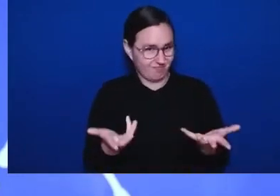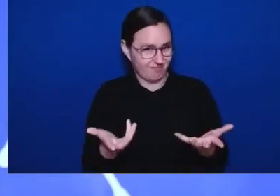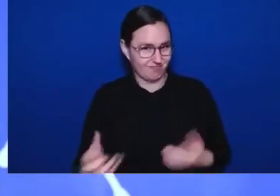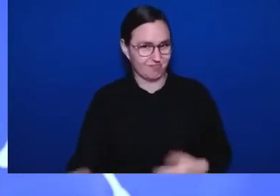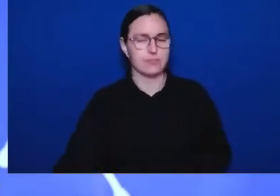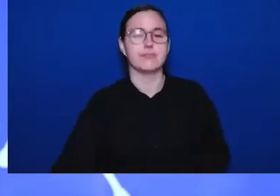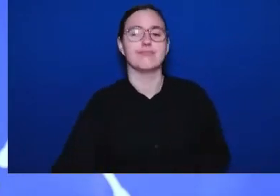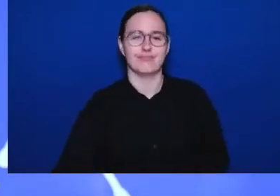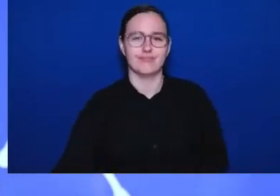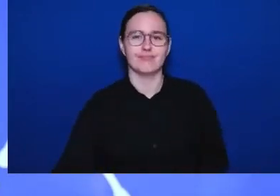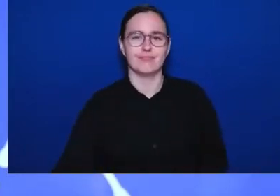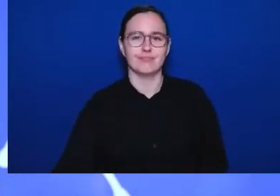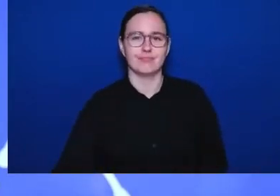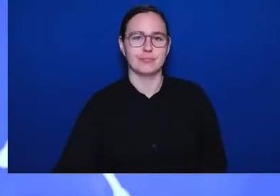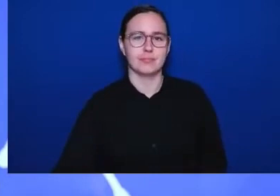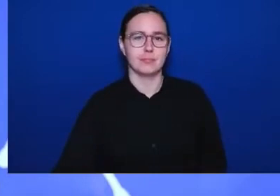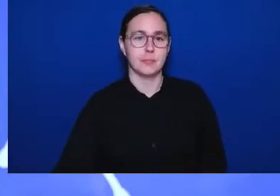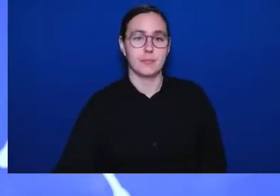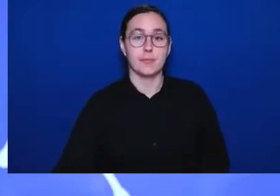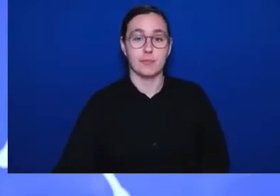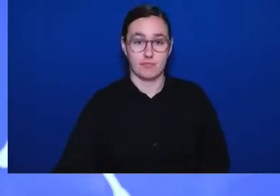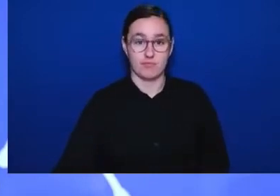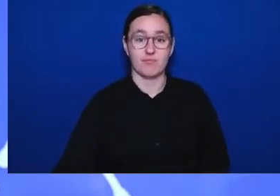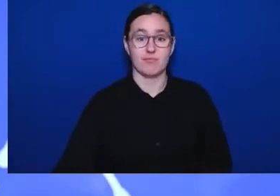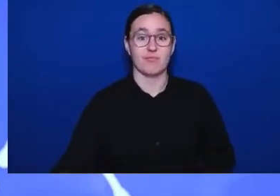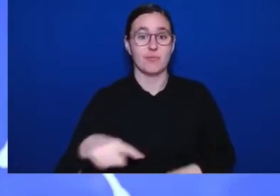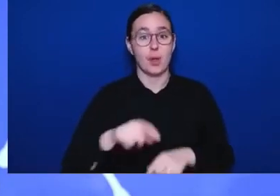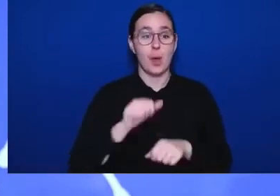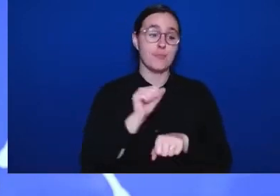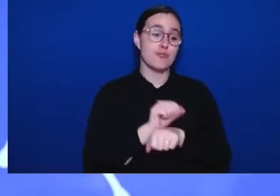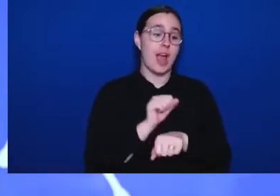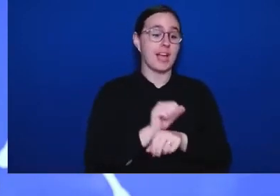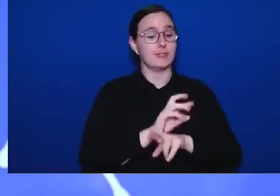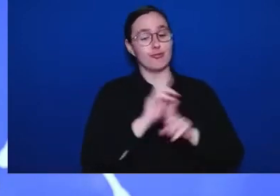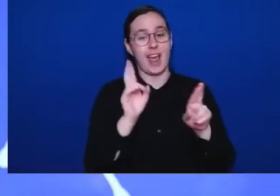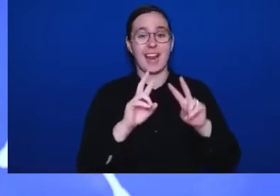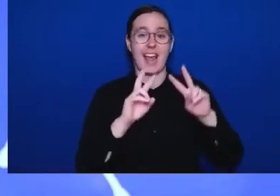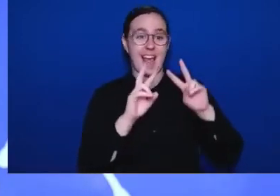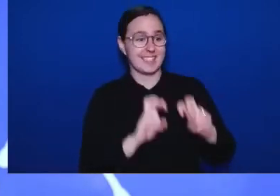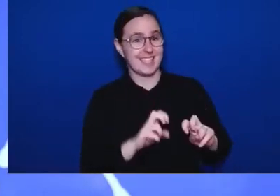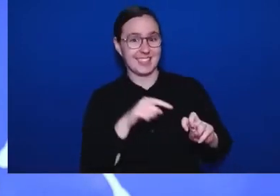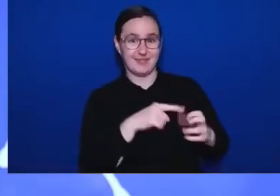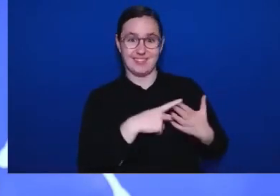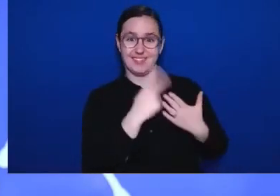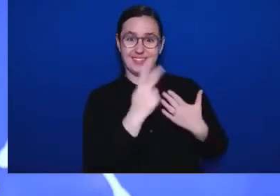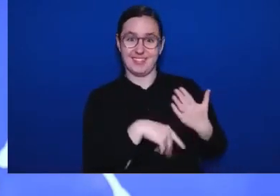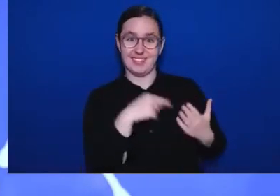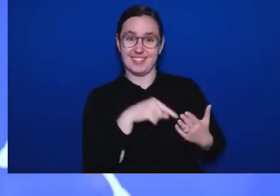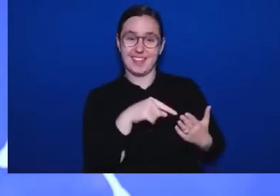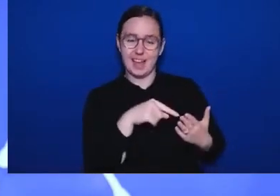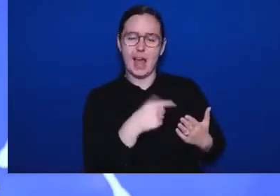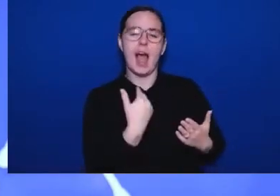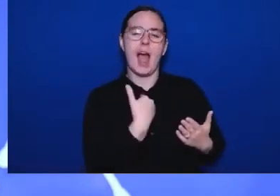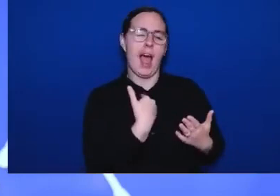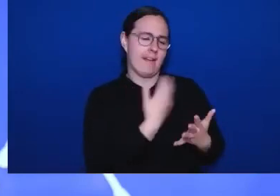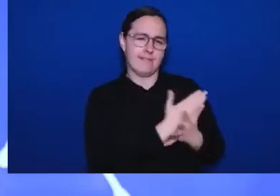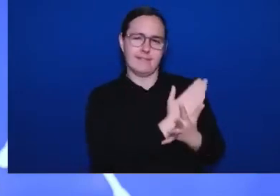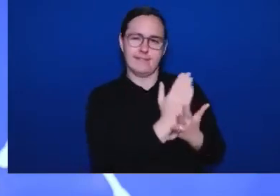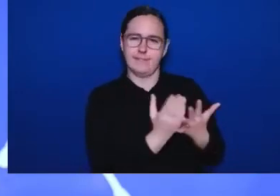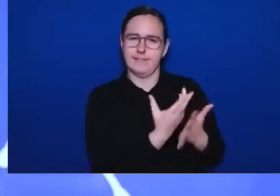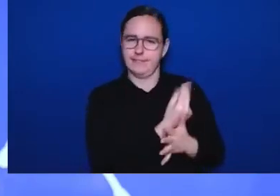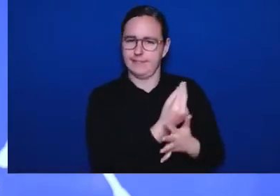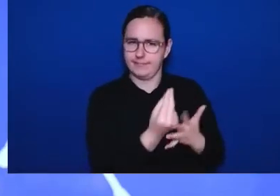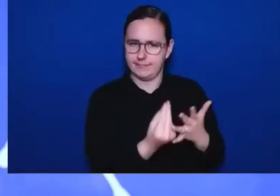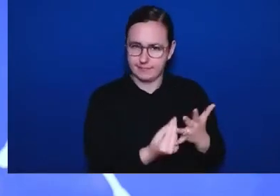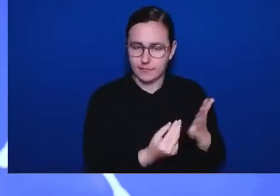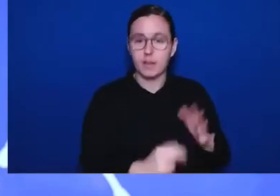of the initiatives put forward today, has traditionally been focused on rural and remote areas. So people will come here. Not all of